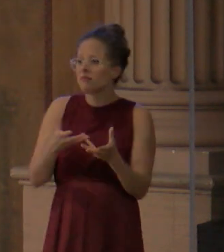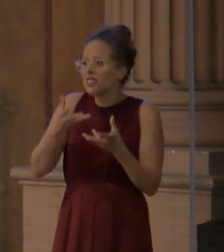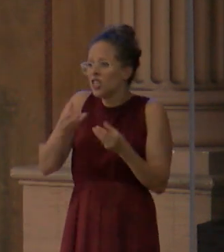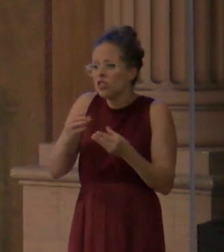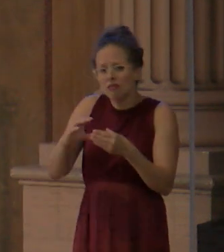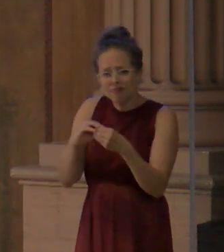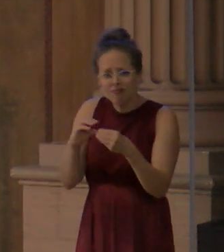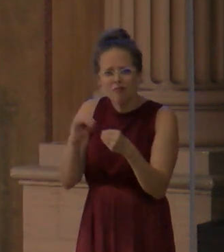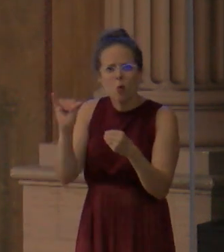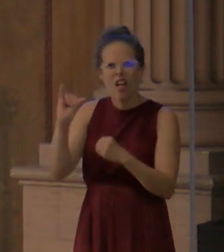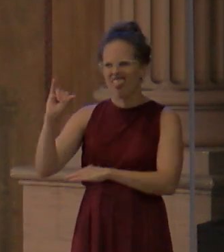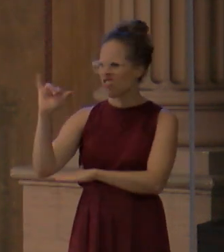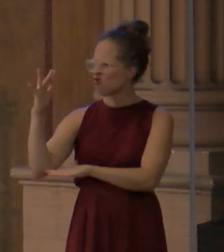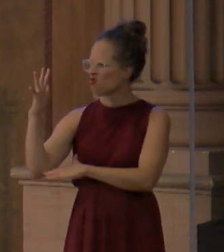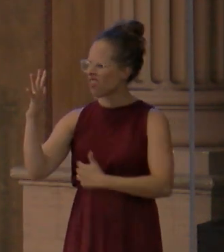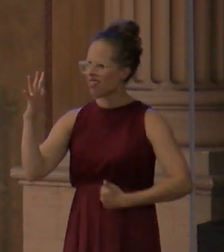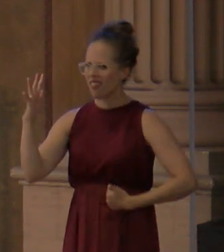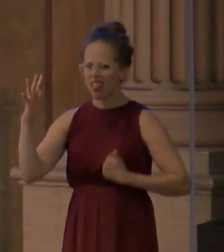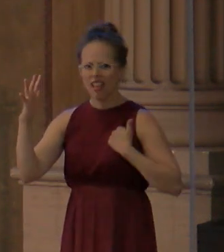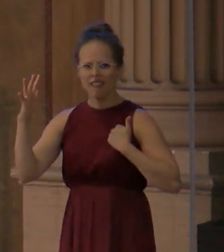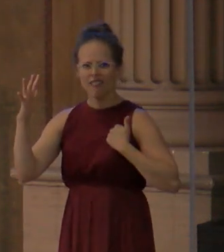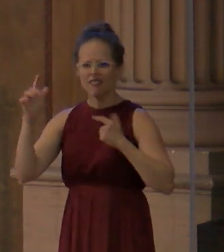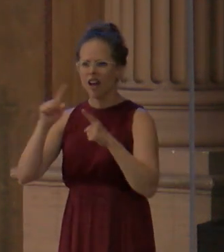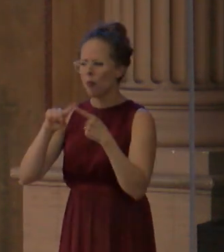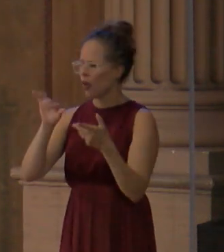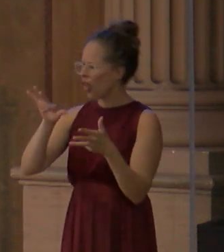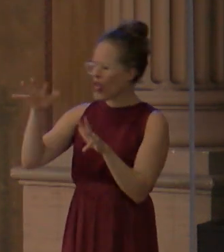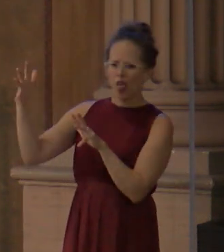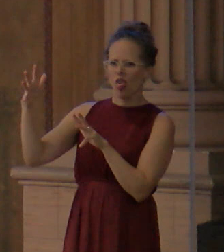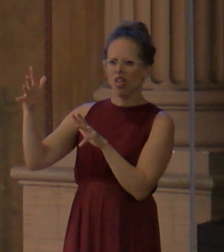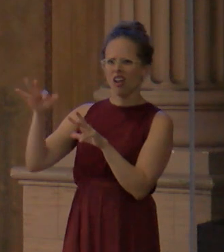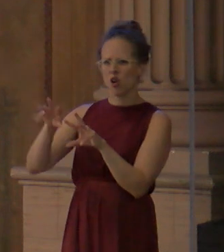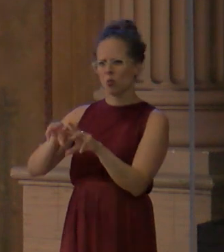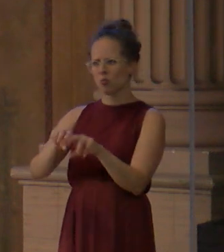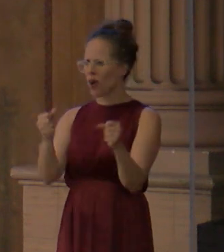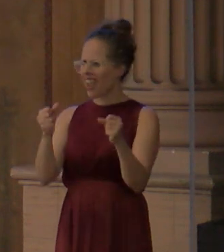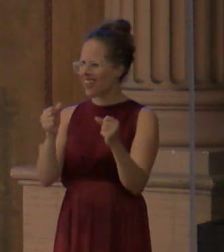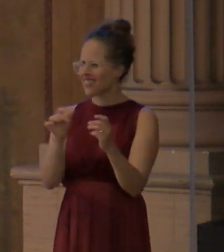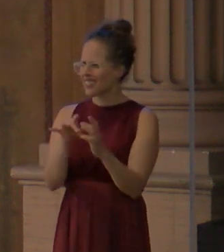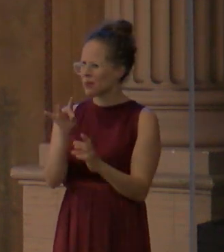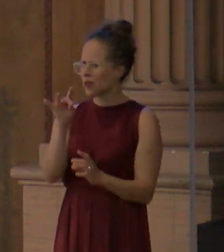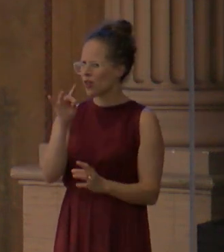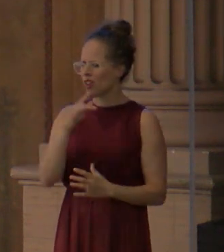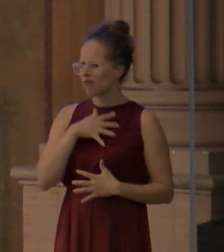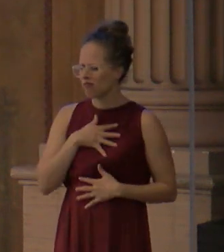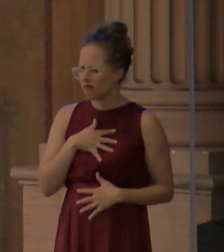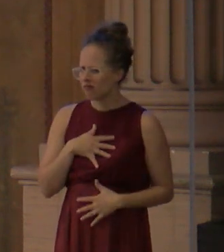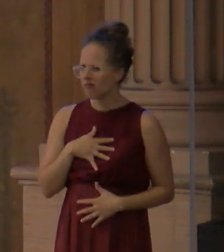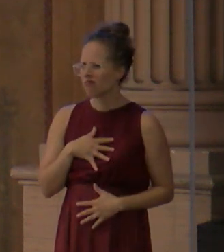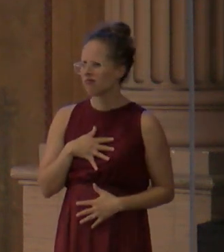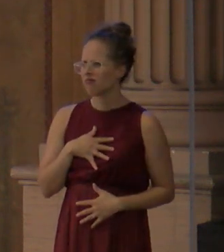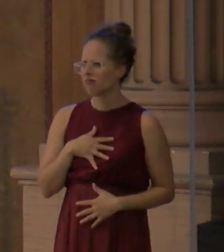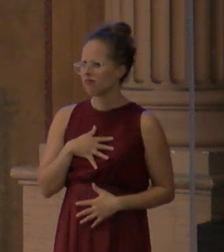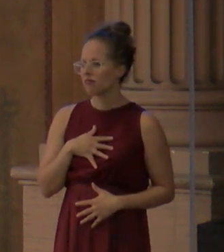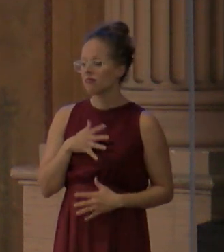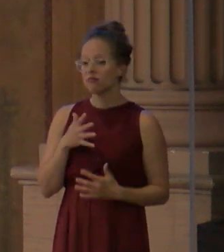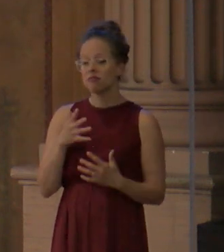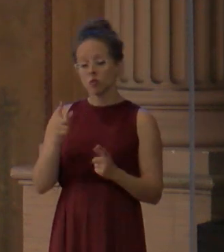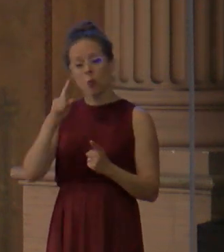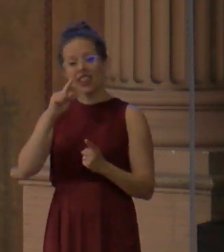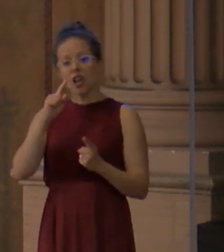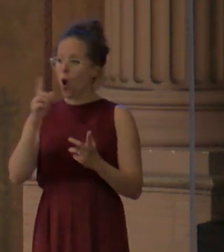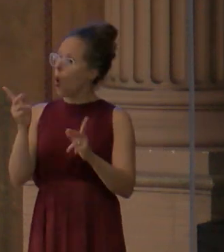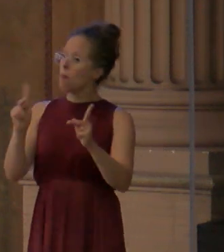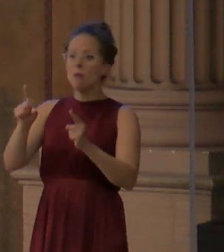life, but perverseness in it breaks the spirit. Again, I think we often think, you know what, all people need is truth. So as long as